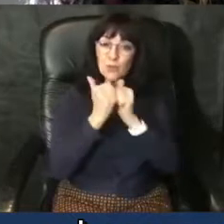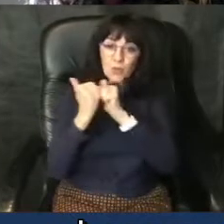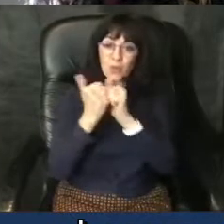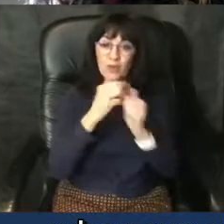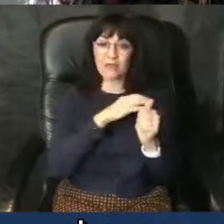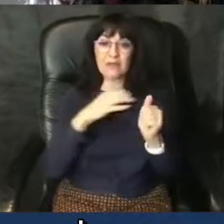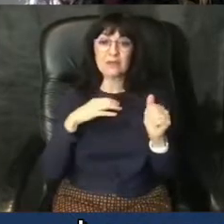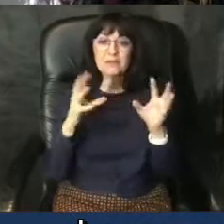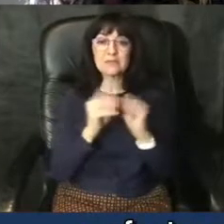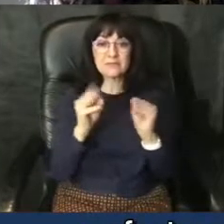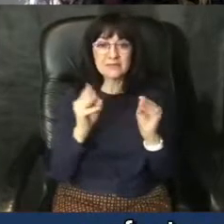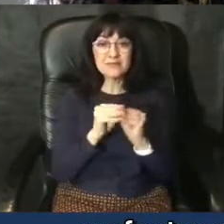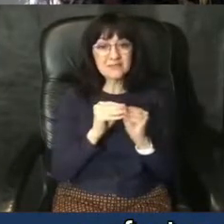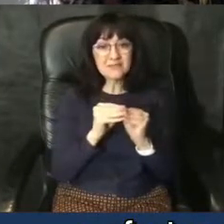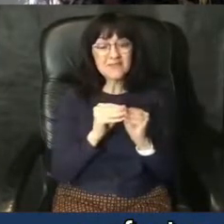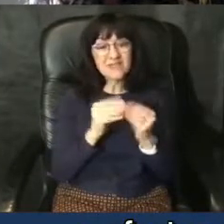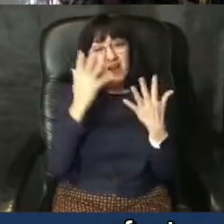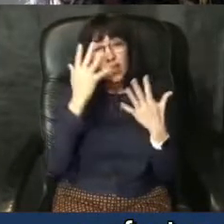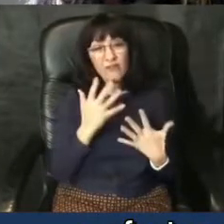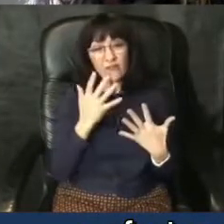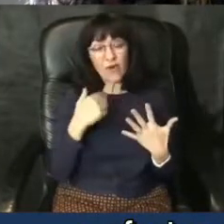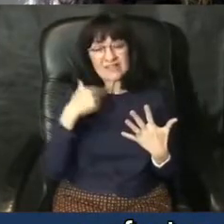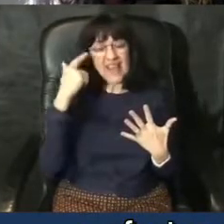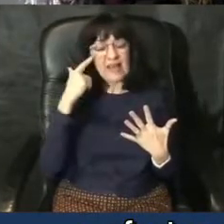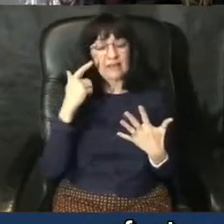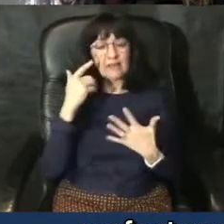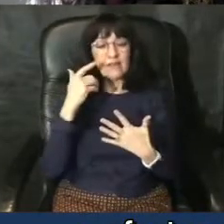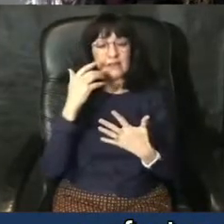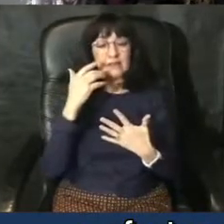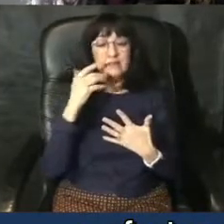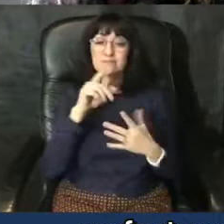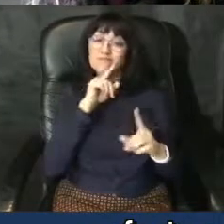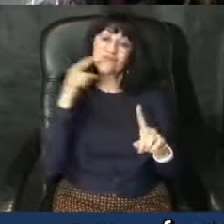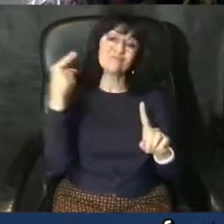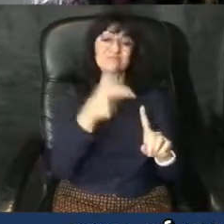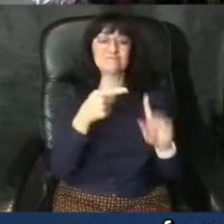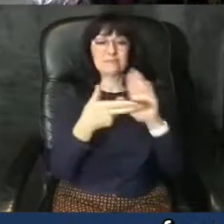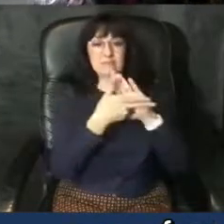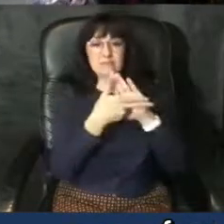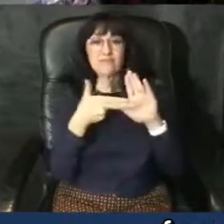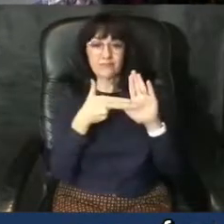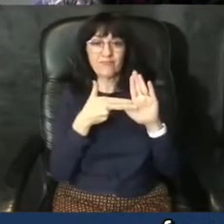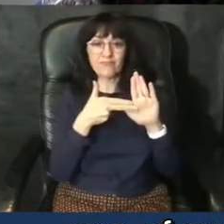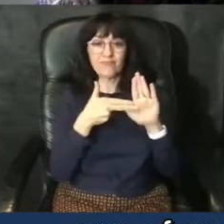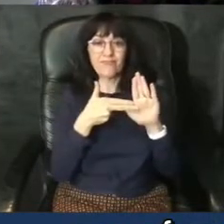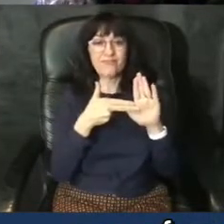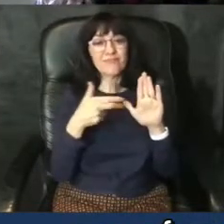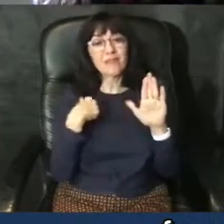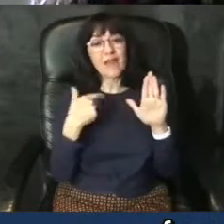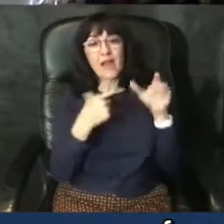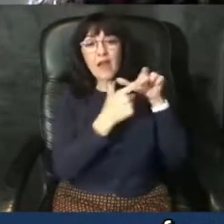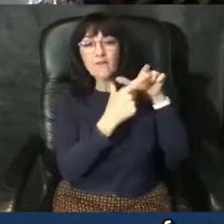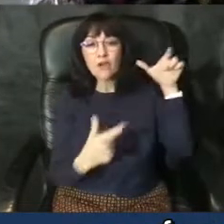meetings, it comes down to, unfortunately, stigma. And I happen to have one of my favorite cards that says mental